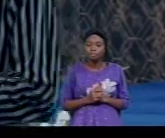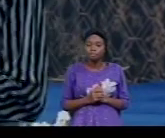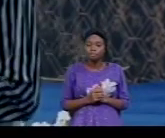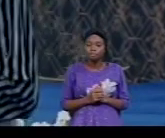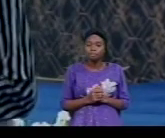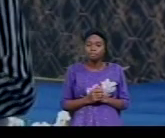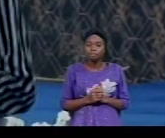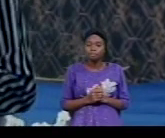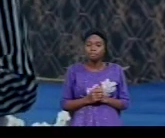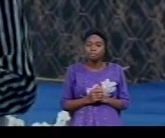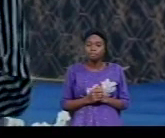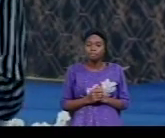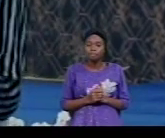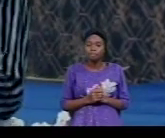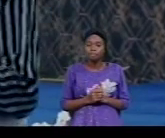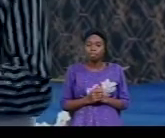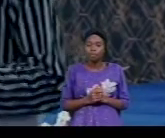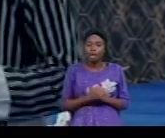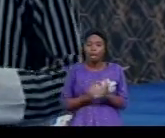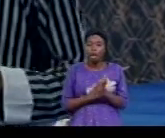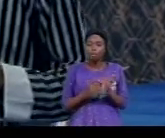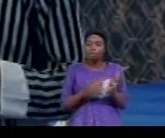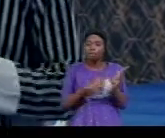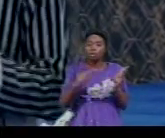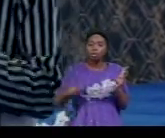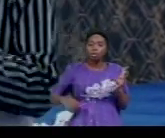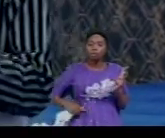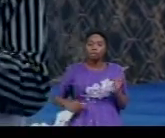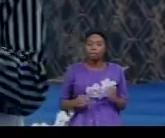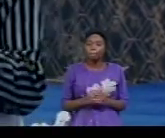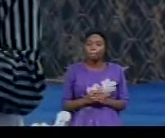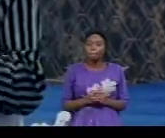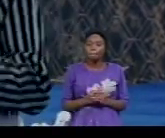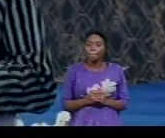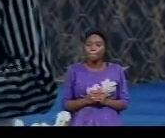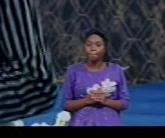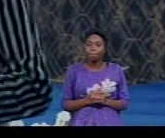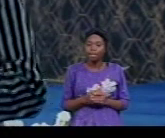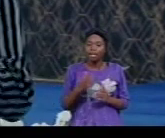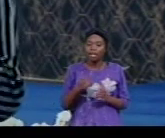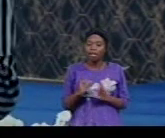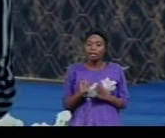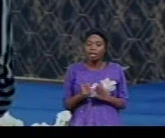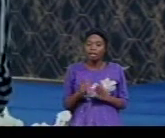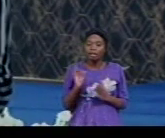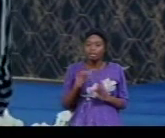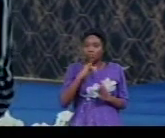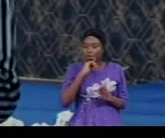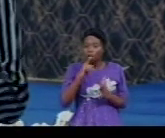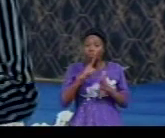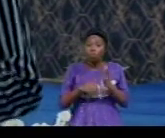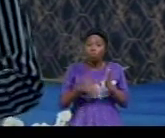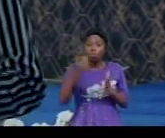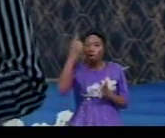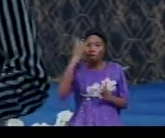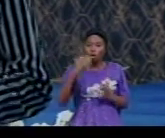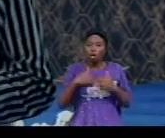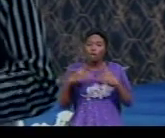River State, Nigeria. Praise the Lord. Certainly, the testimony is what God has done for me.